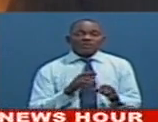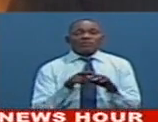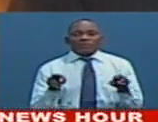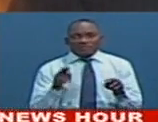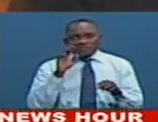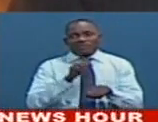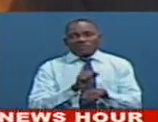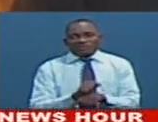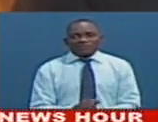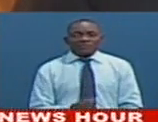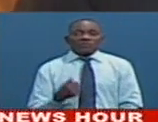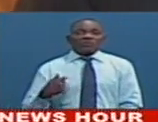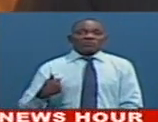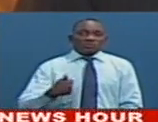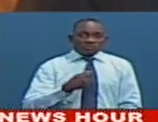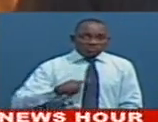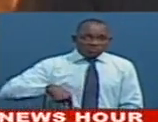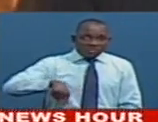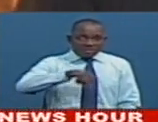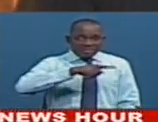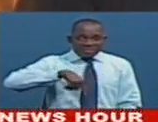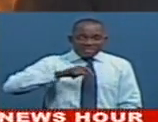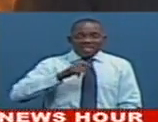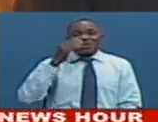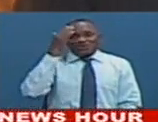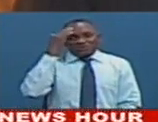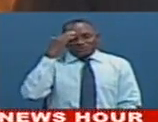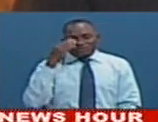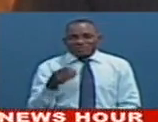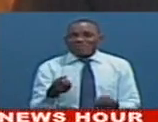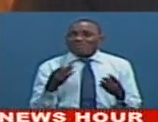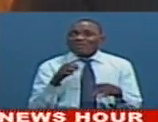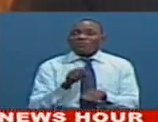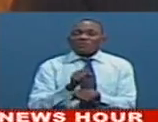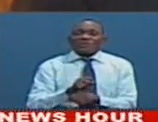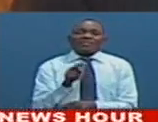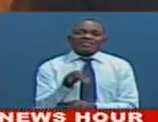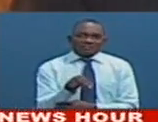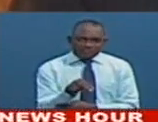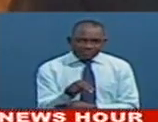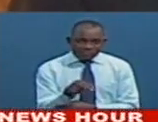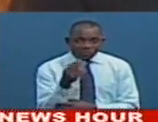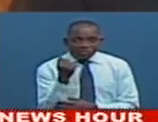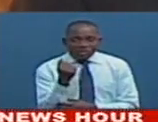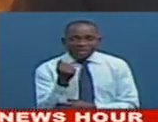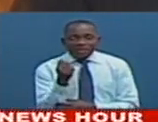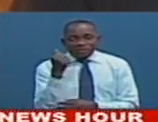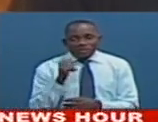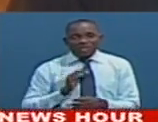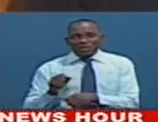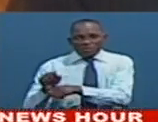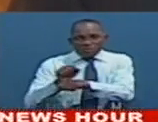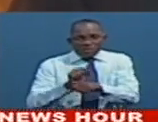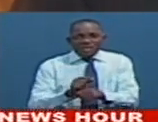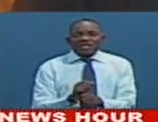task ahead. We are conscious of the fact that a lot of work will be required, since the exercise will